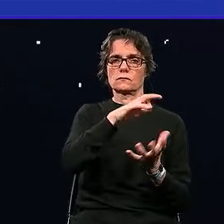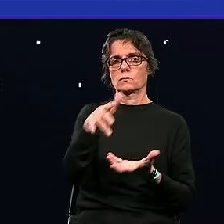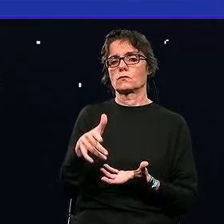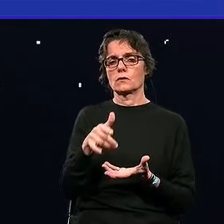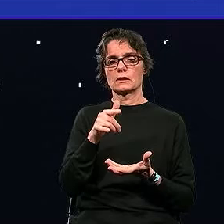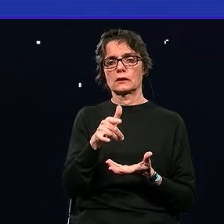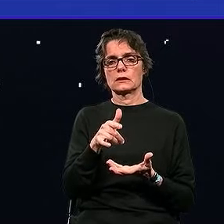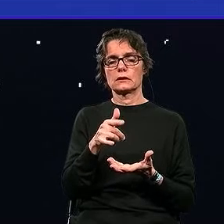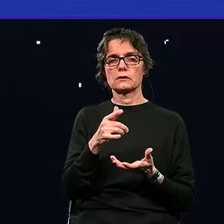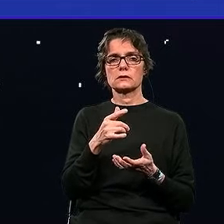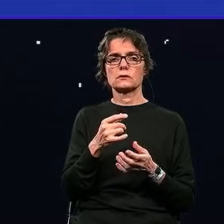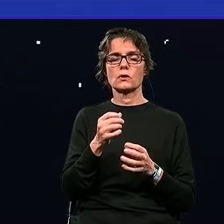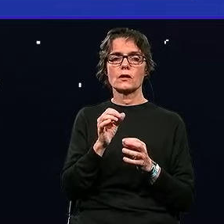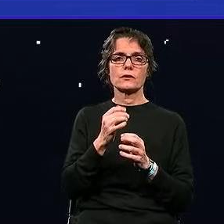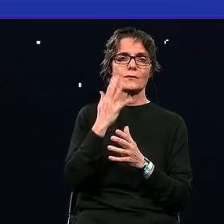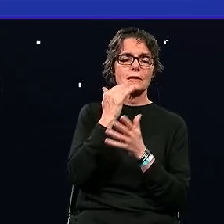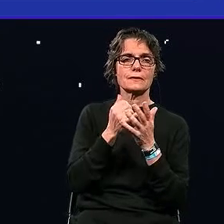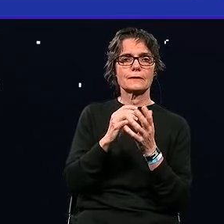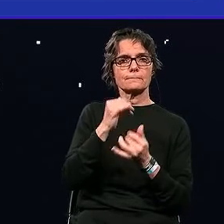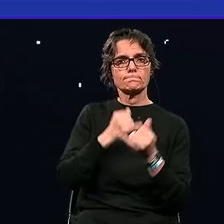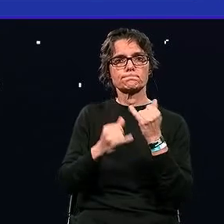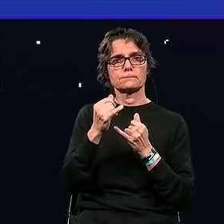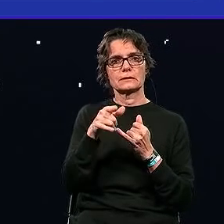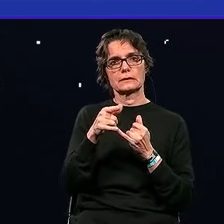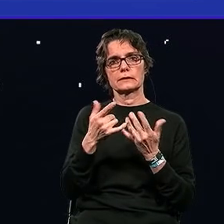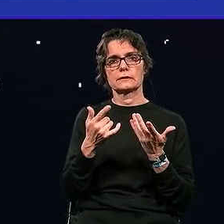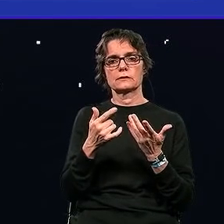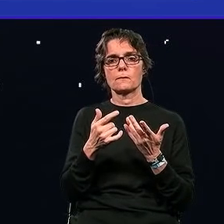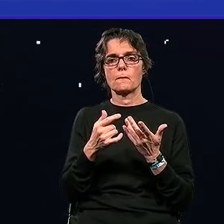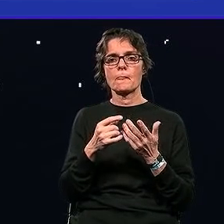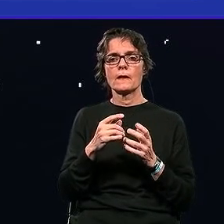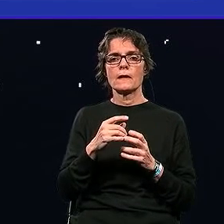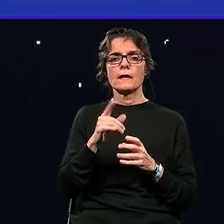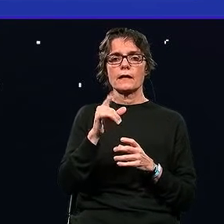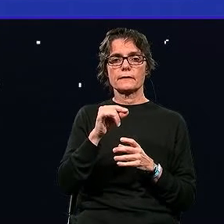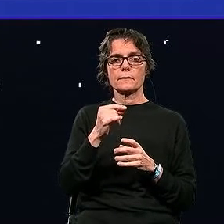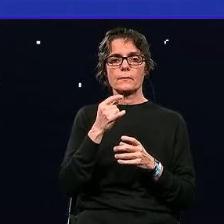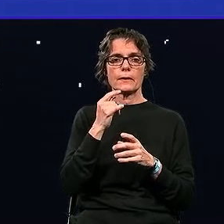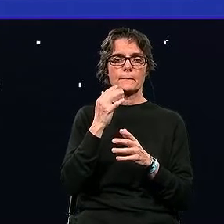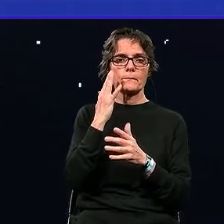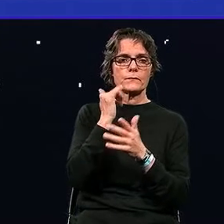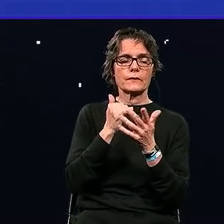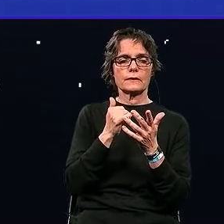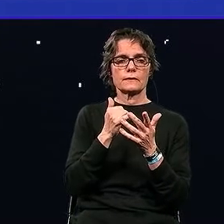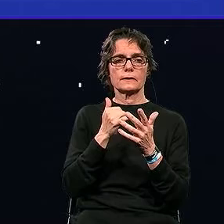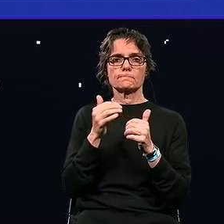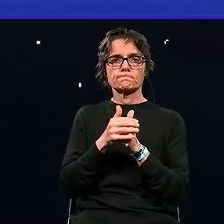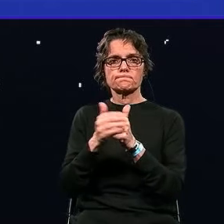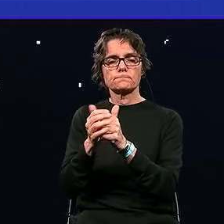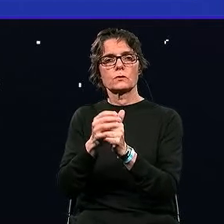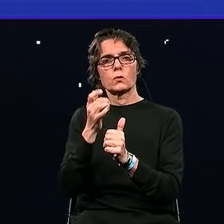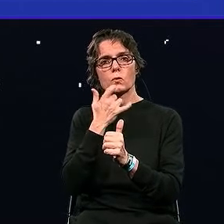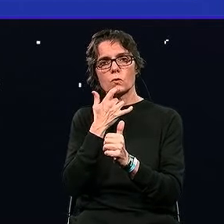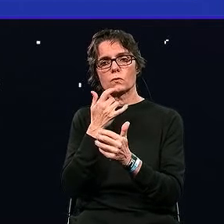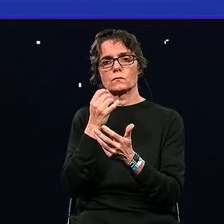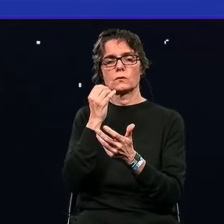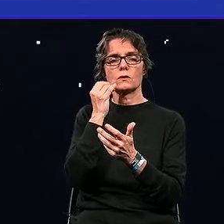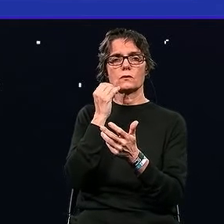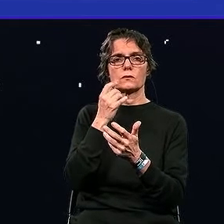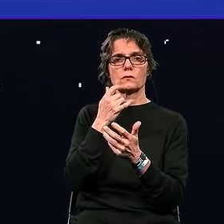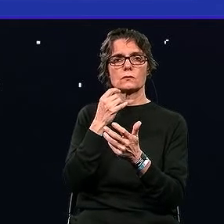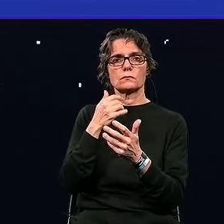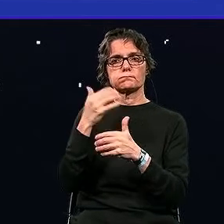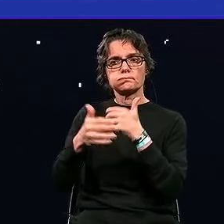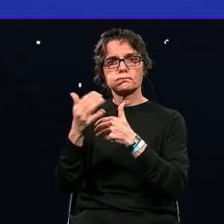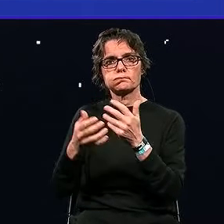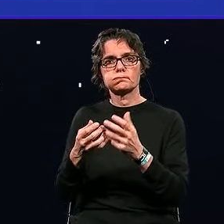the inputs to concrete, particularly around clinker, and they're also looking at the processes for making concrete, and also challenging